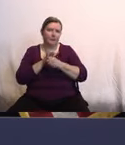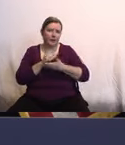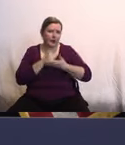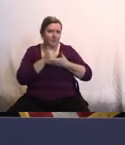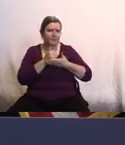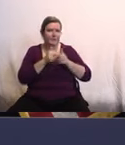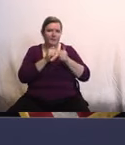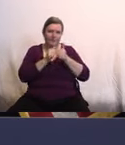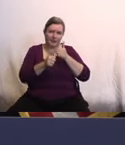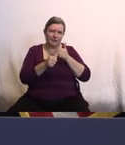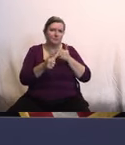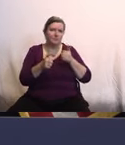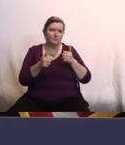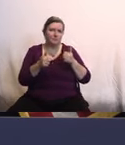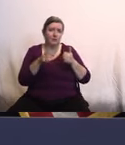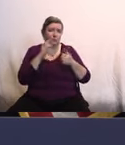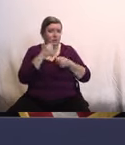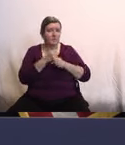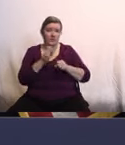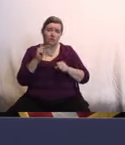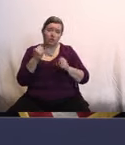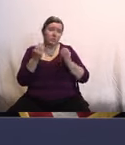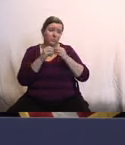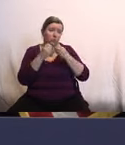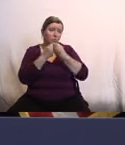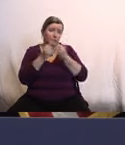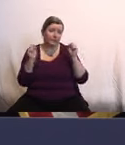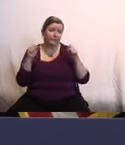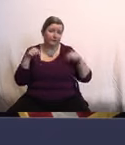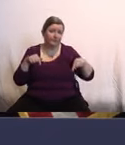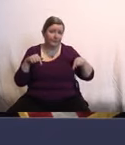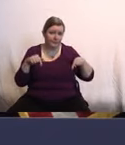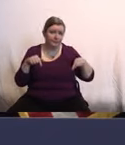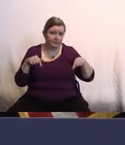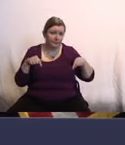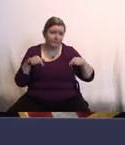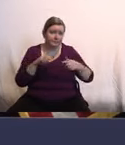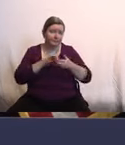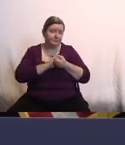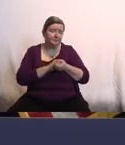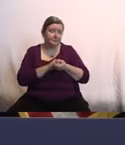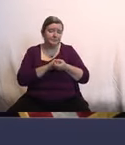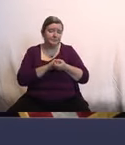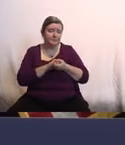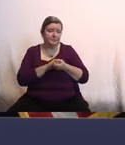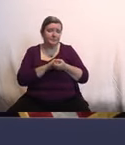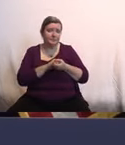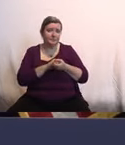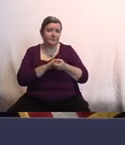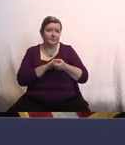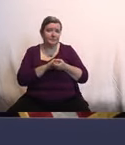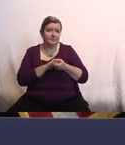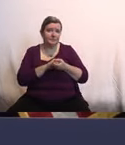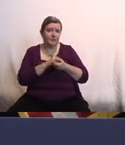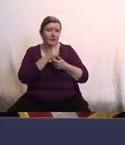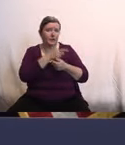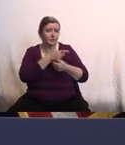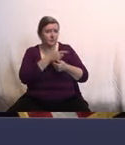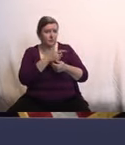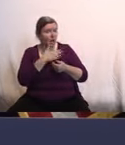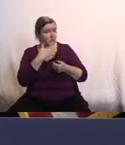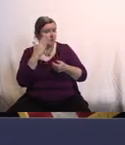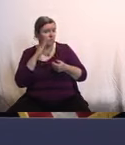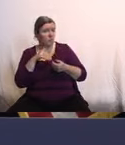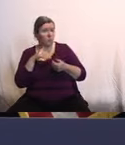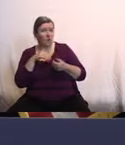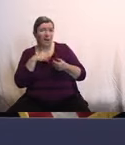safer state, and we'll do anything we can to make New Jersey a safer state. Joey, you'll be happy to know, not only do I not have an answer